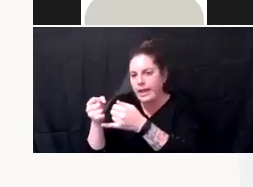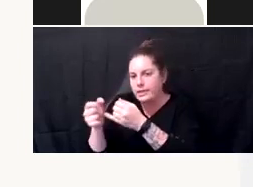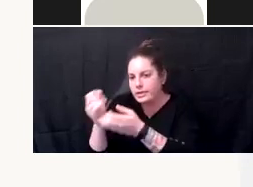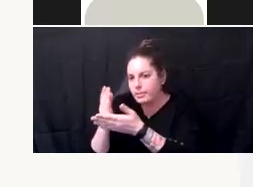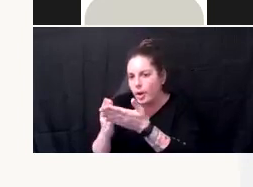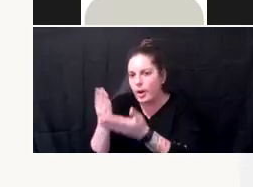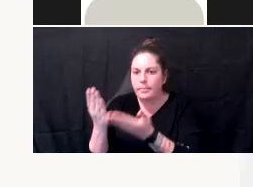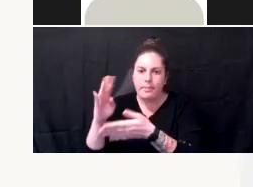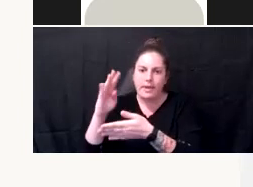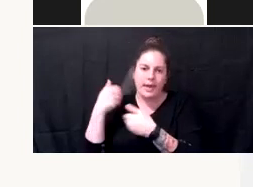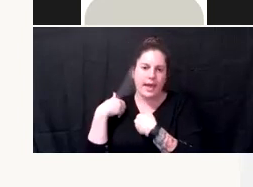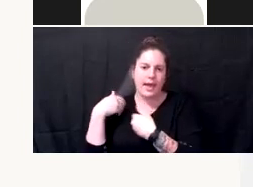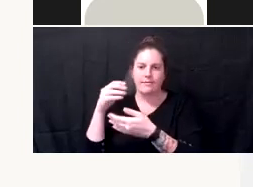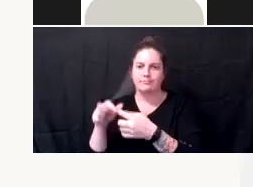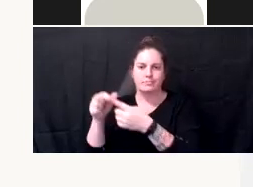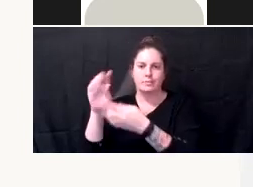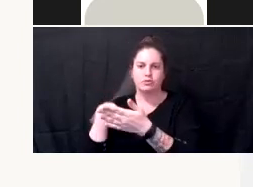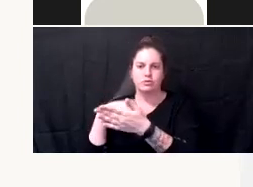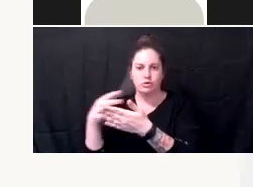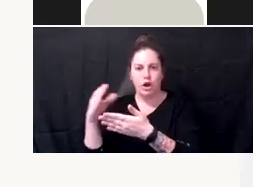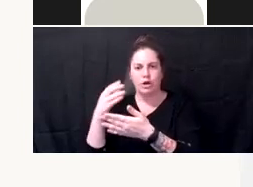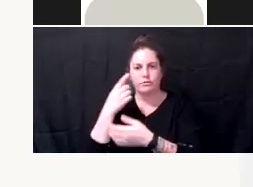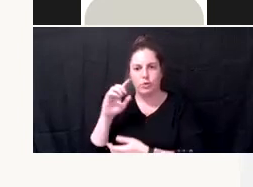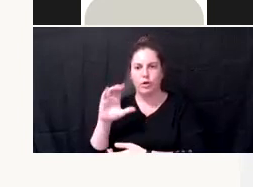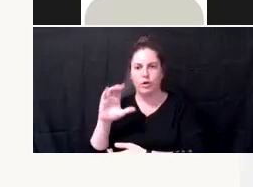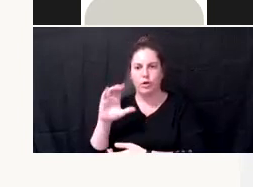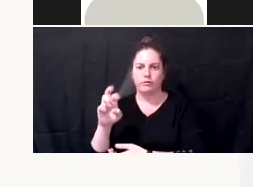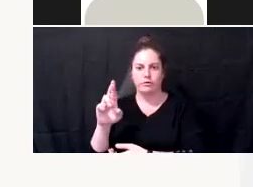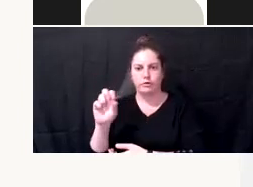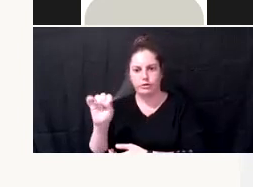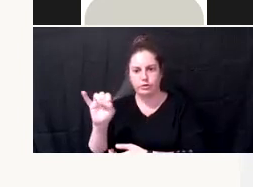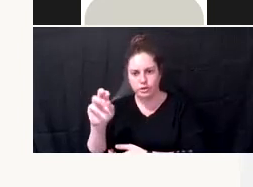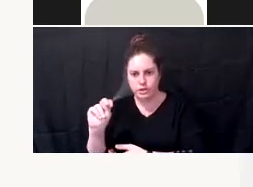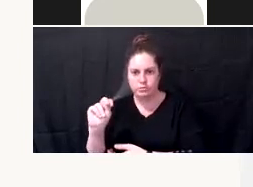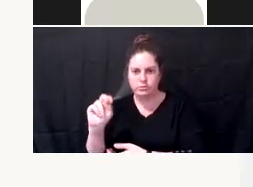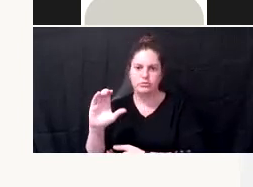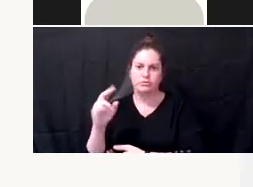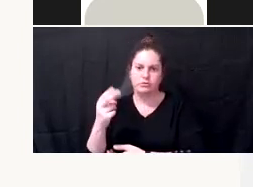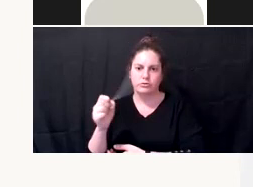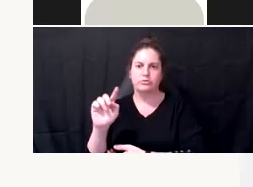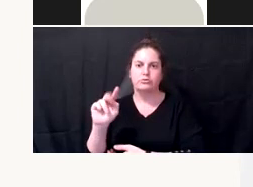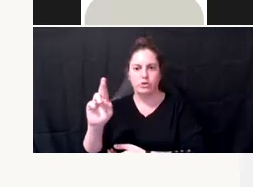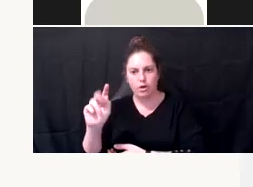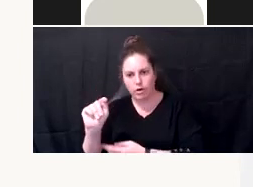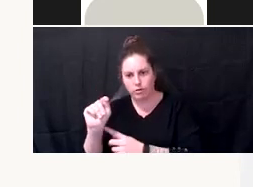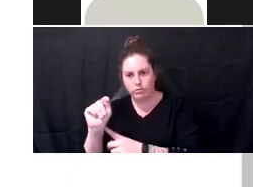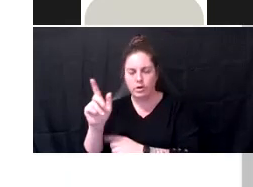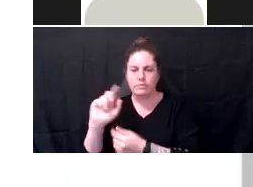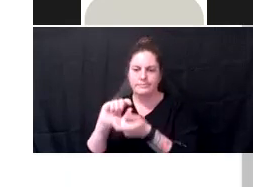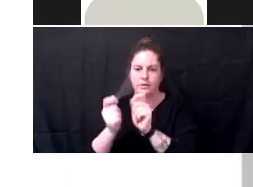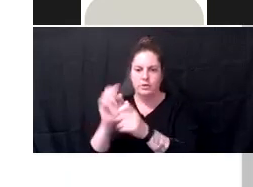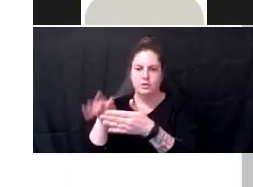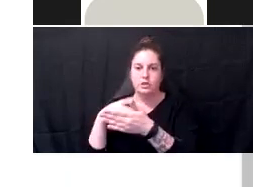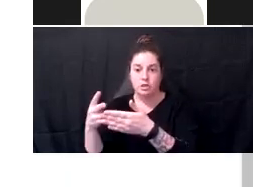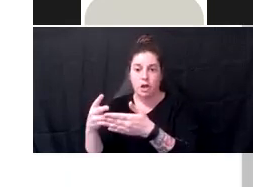Sometimes you can utilize online unit converters. And in fact, if you go